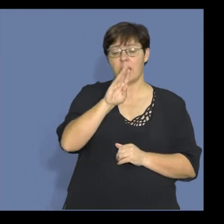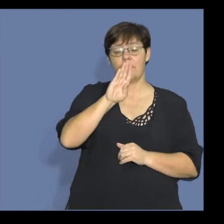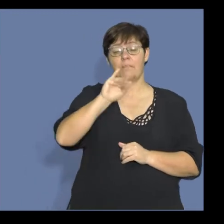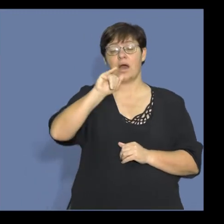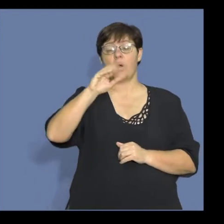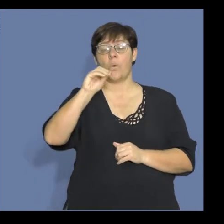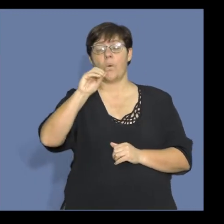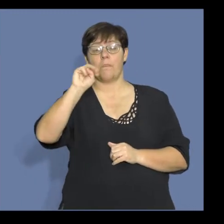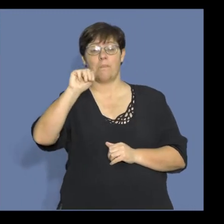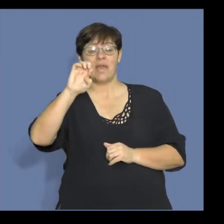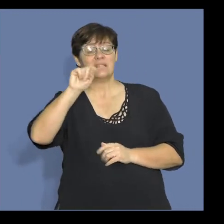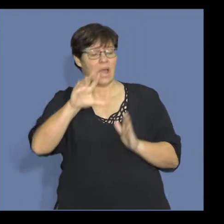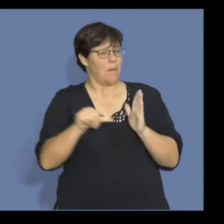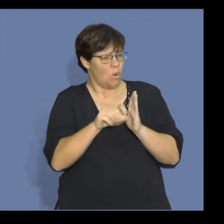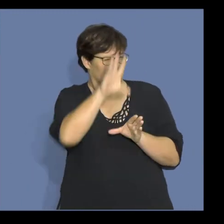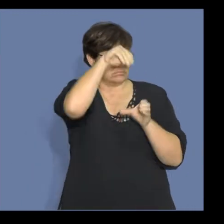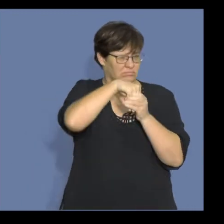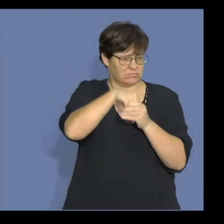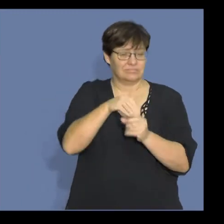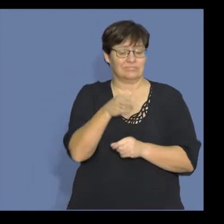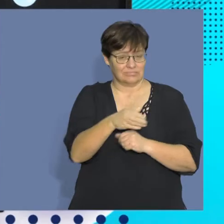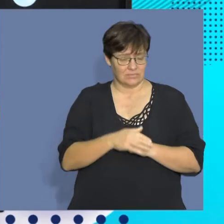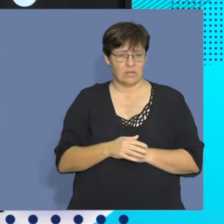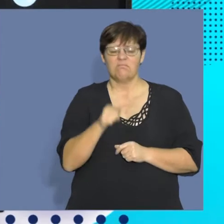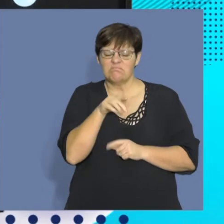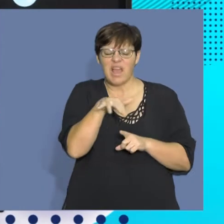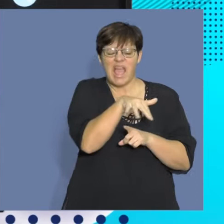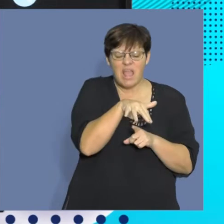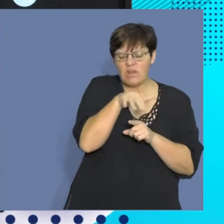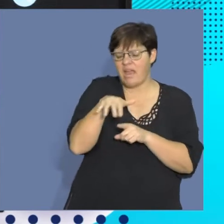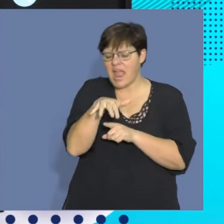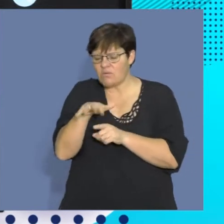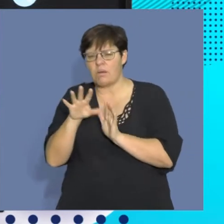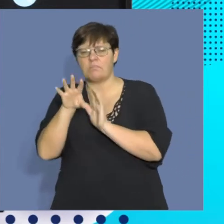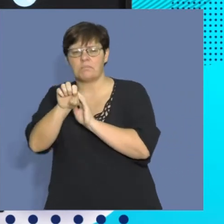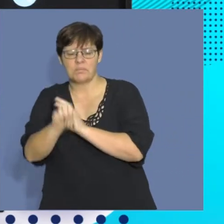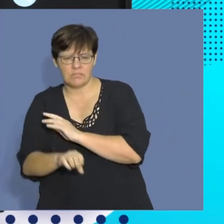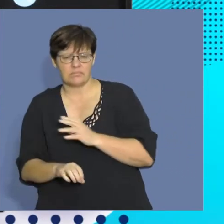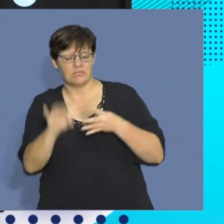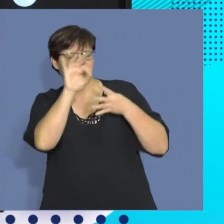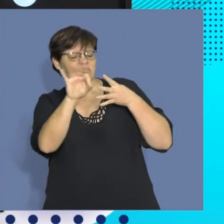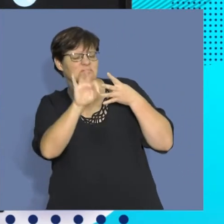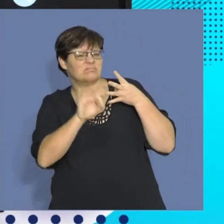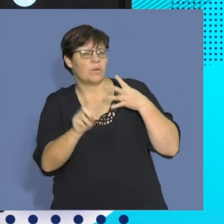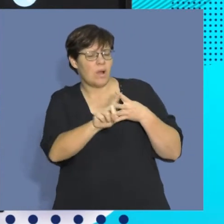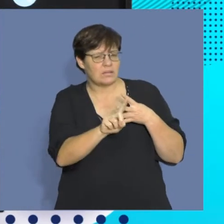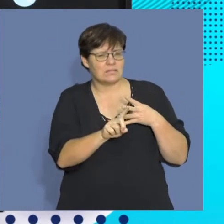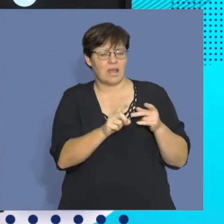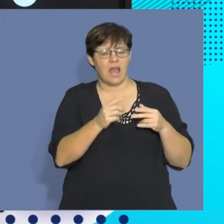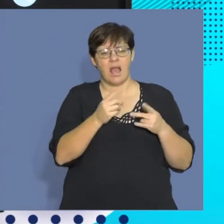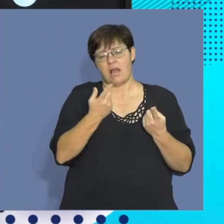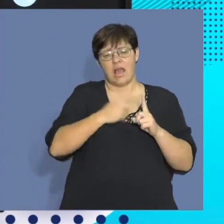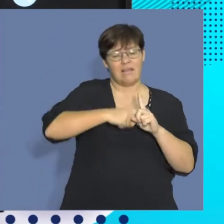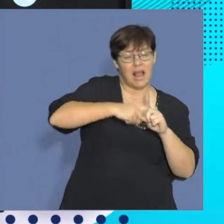within biospheres, and we recognize that biomes were areas that are characterized by its unique climate, the type